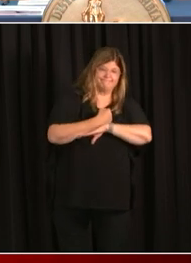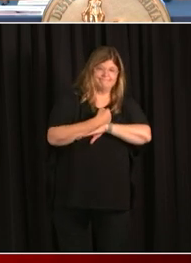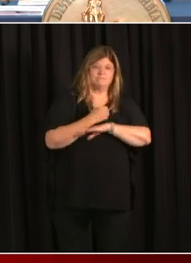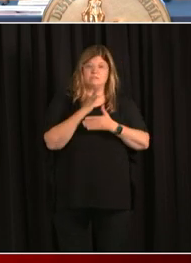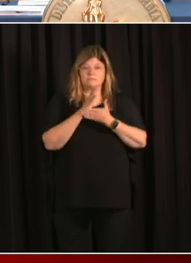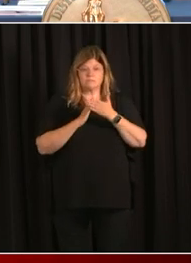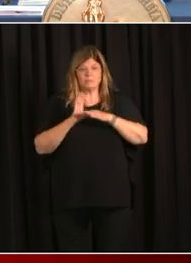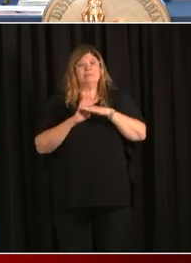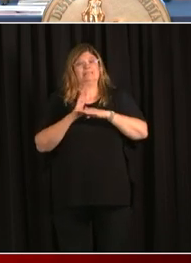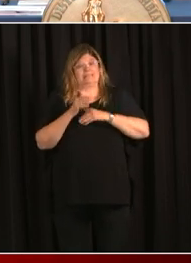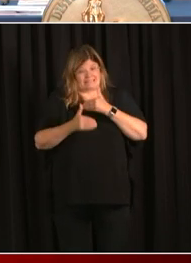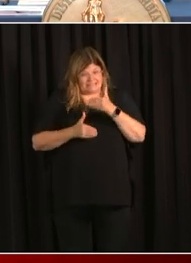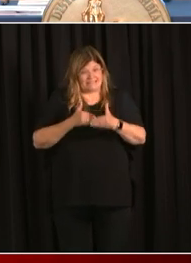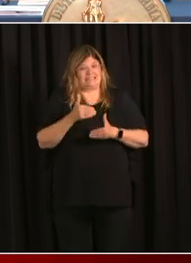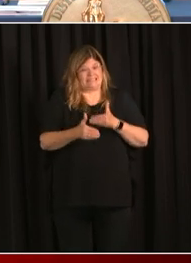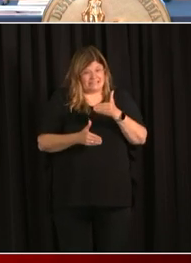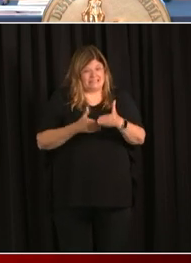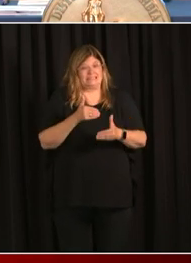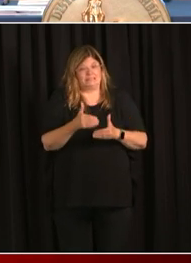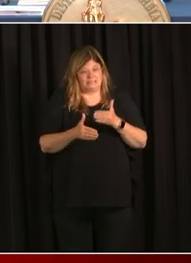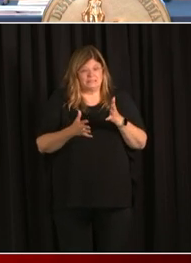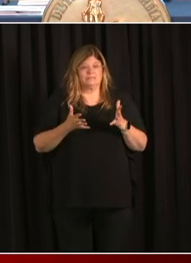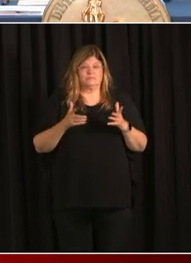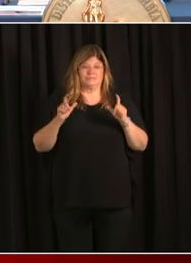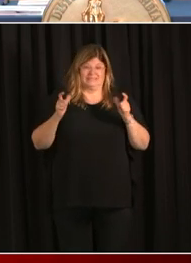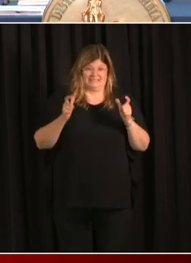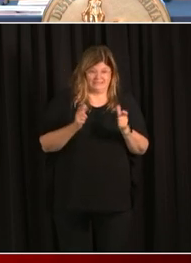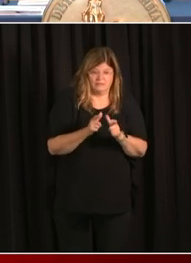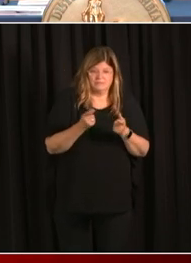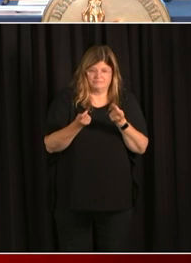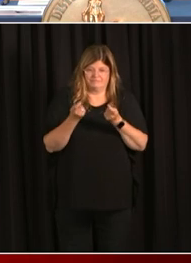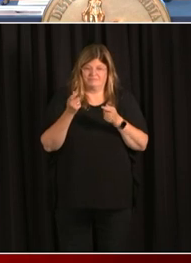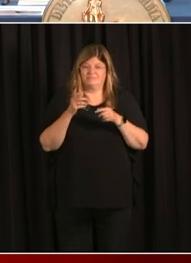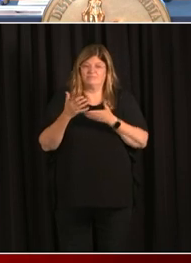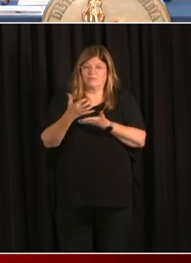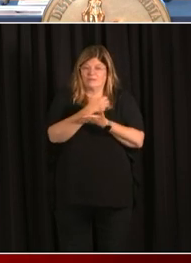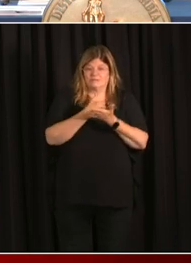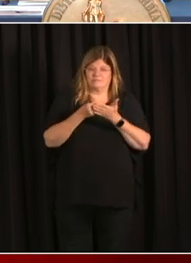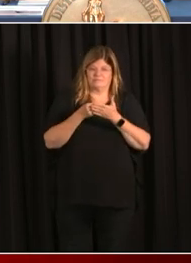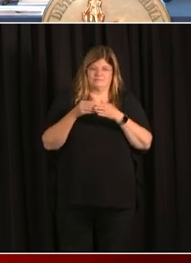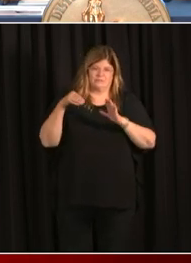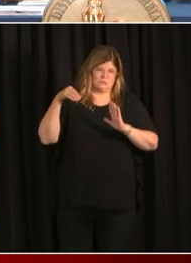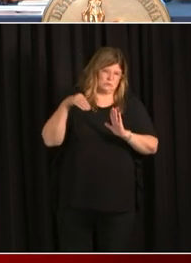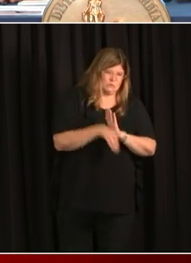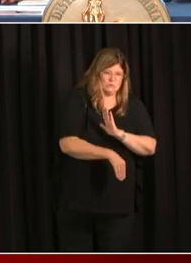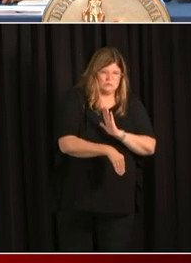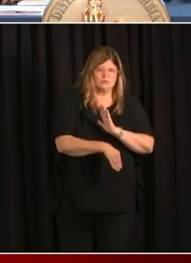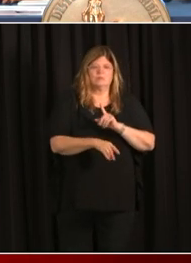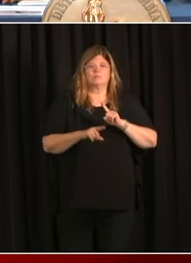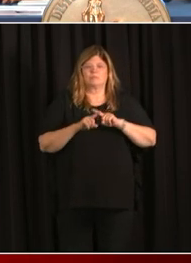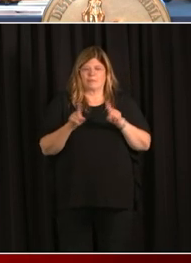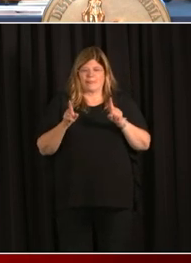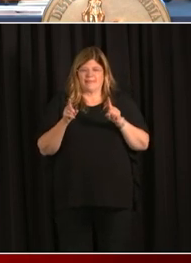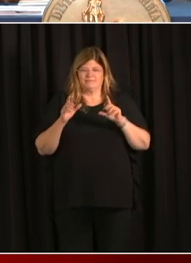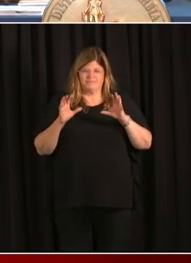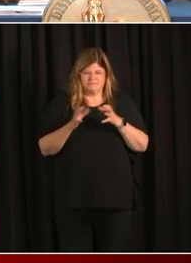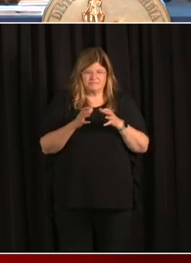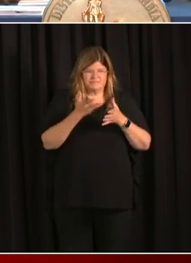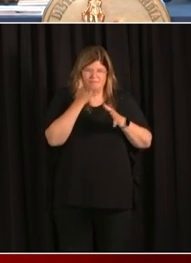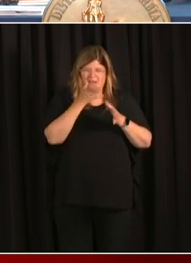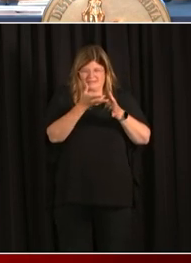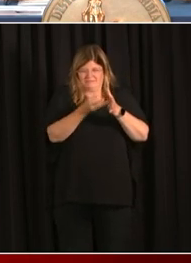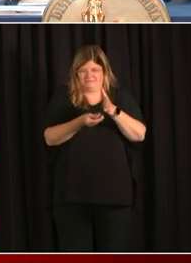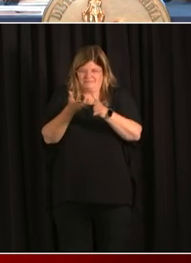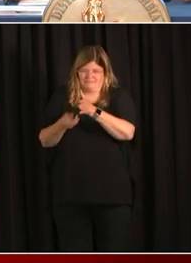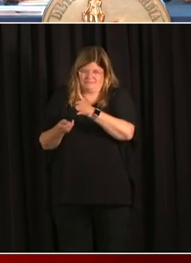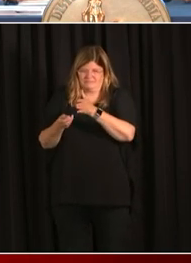their customers fall and their revenues fall. So there are still going to be gaps. We